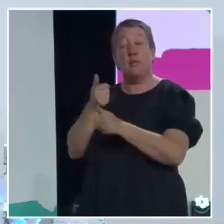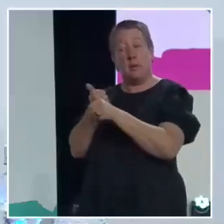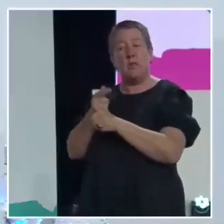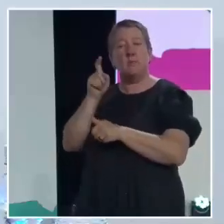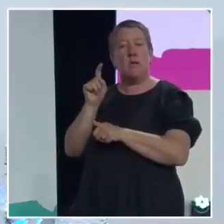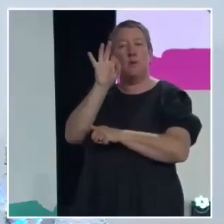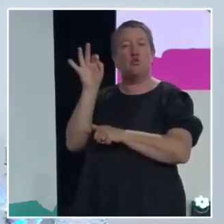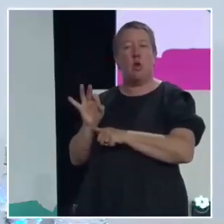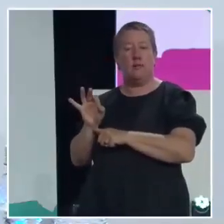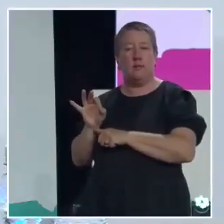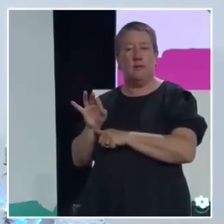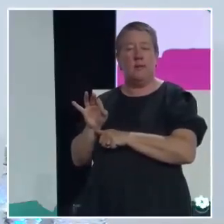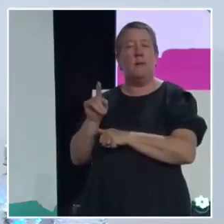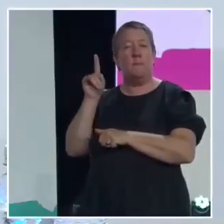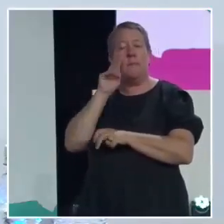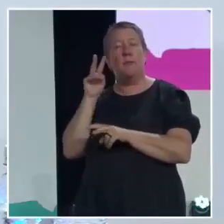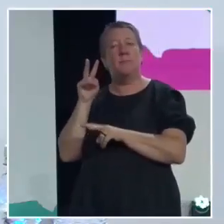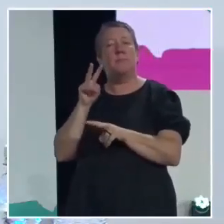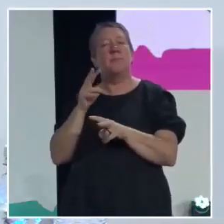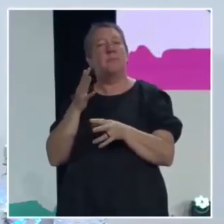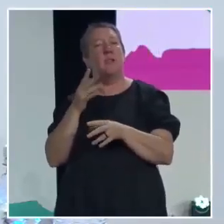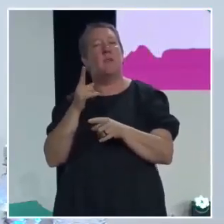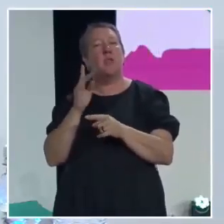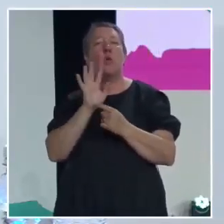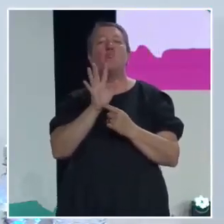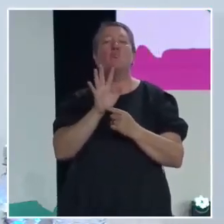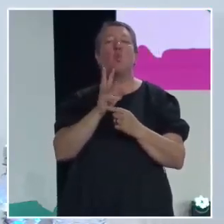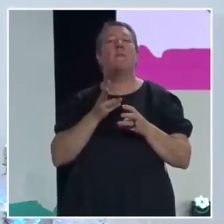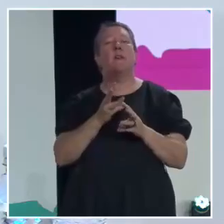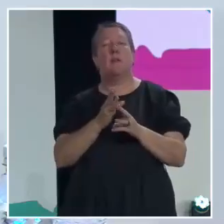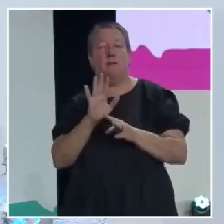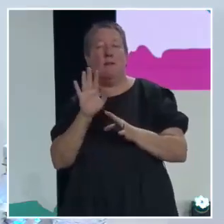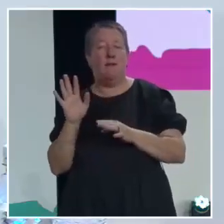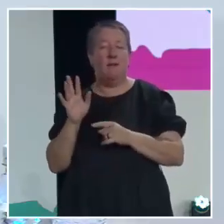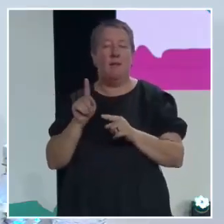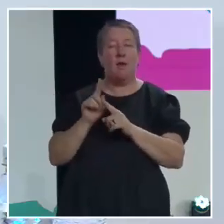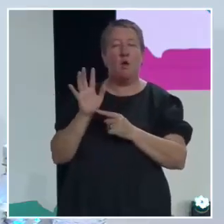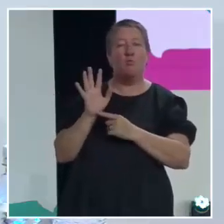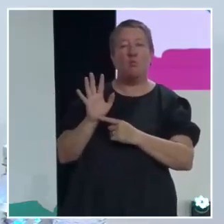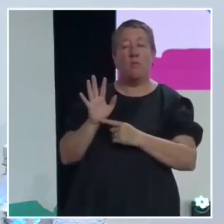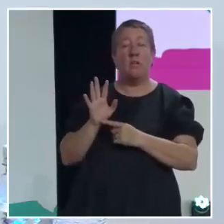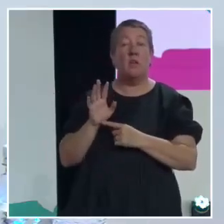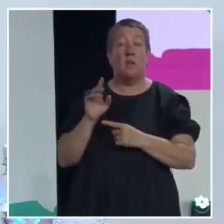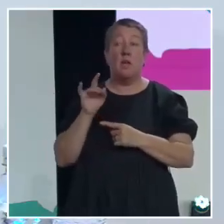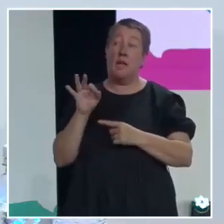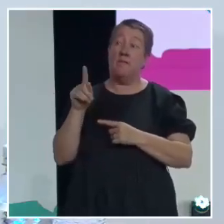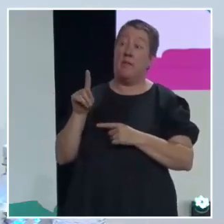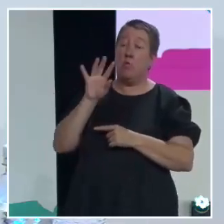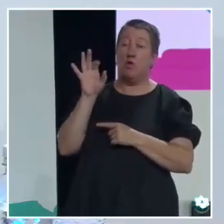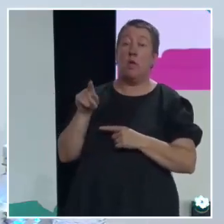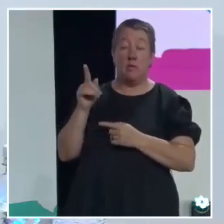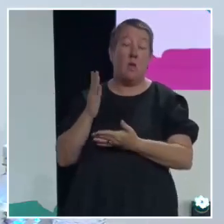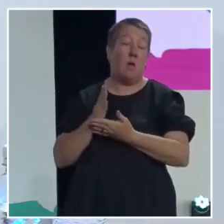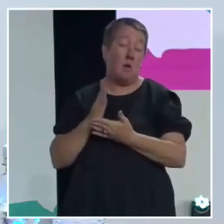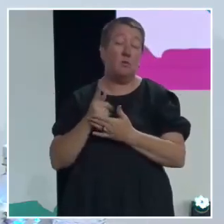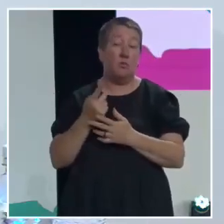mean, look at the film Enron, if you just want to have the movie version, the Oscar-winning movie version. They were absolutely responsible for the financial